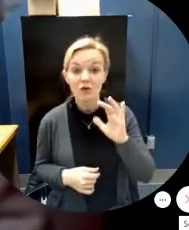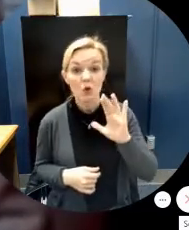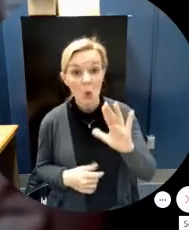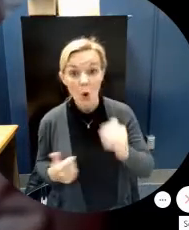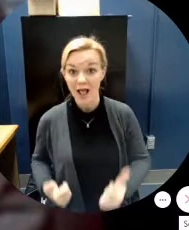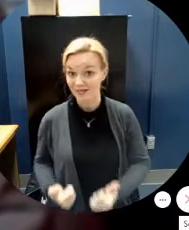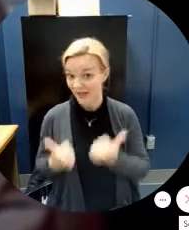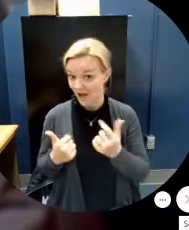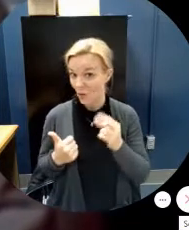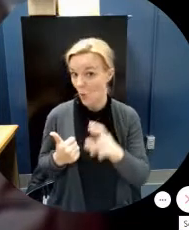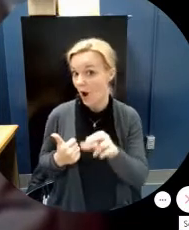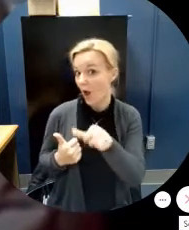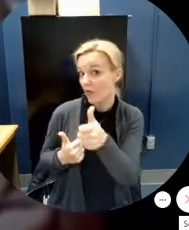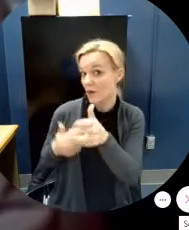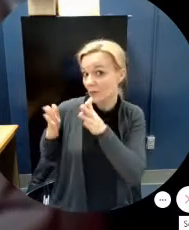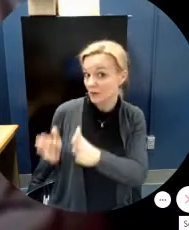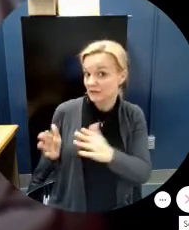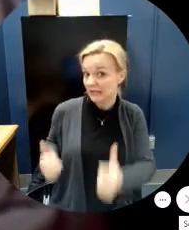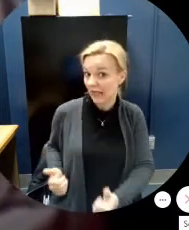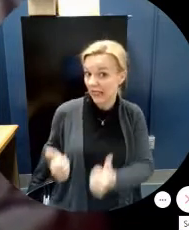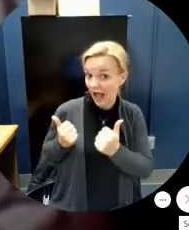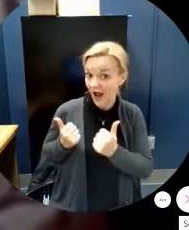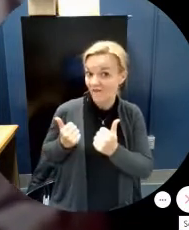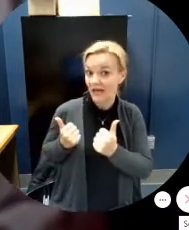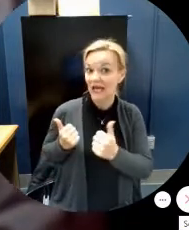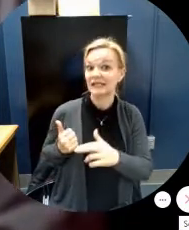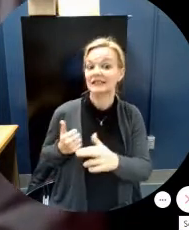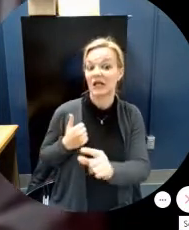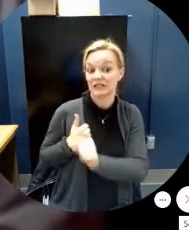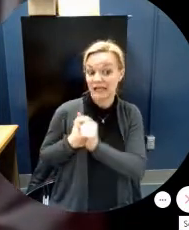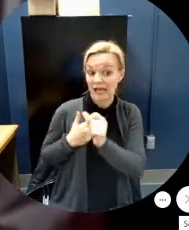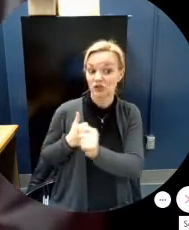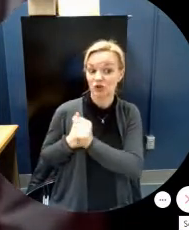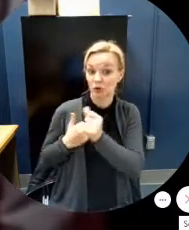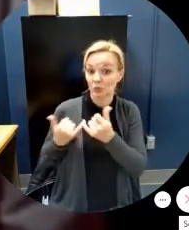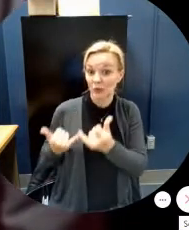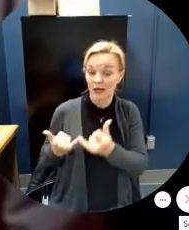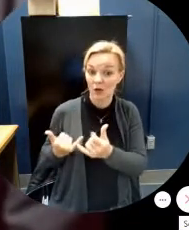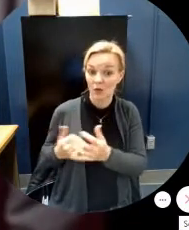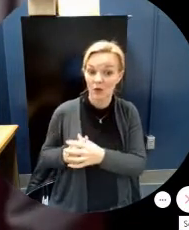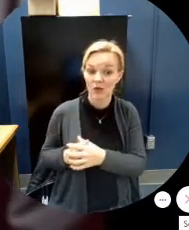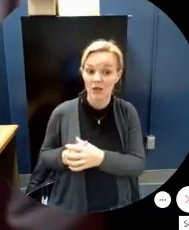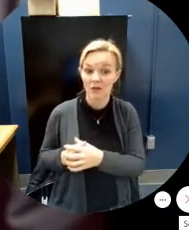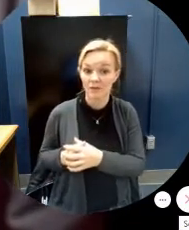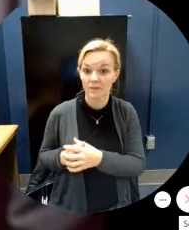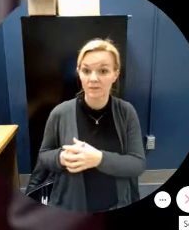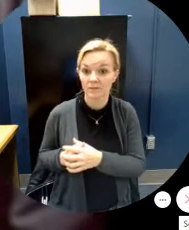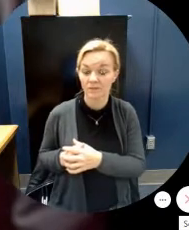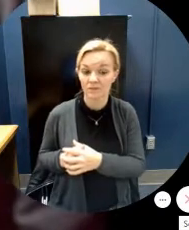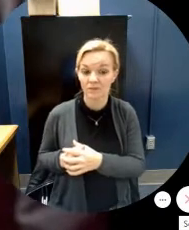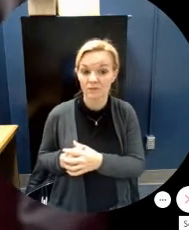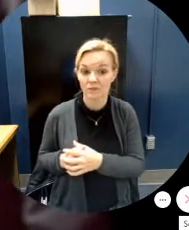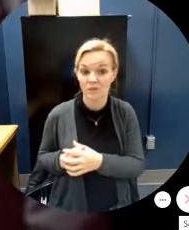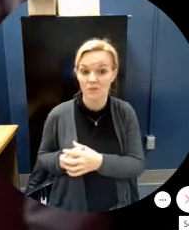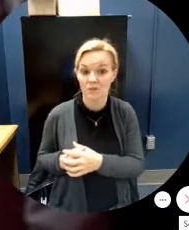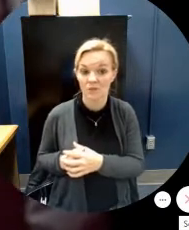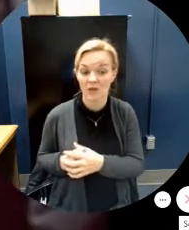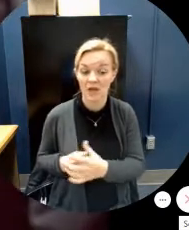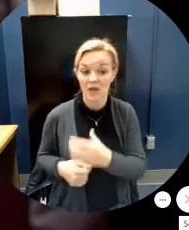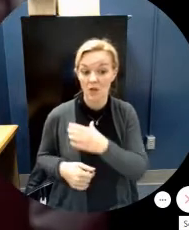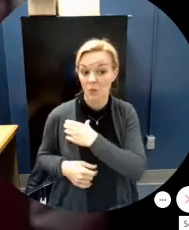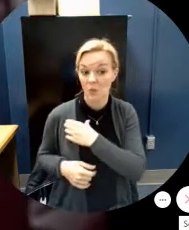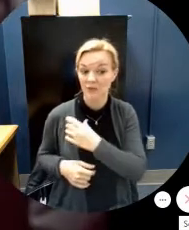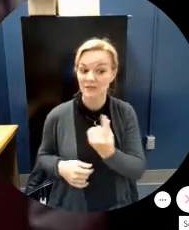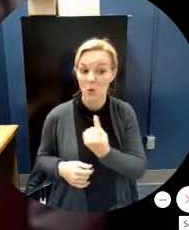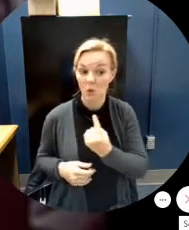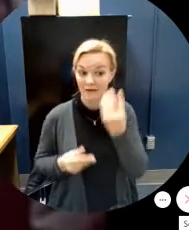life of another, is in imminent danger. Listen carefully to the radio calls. They're your only source of information. Now get